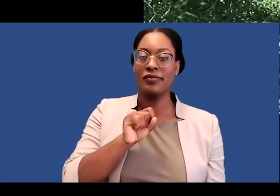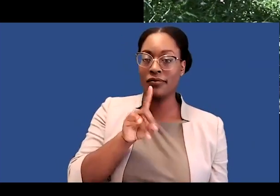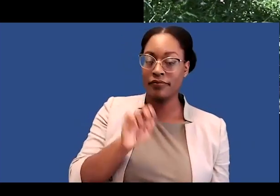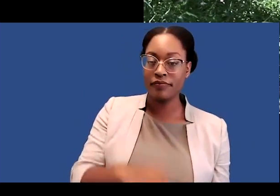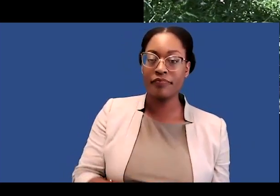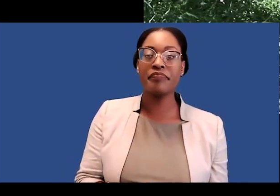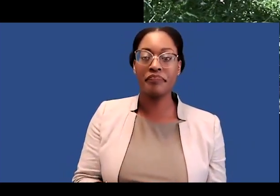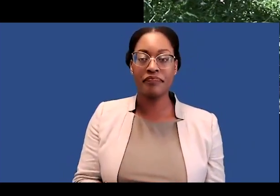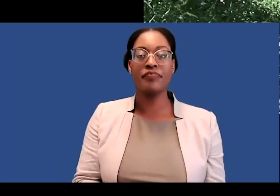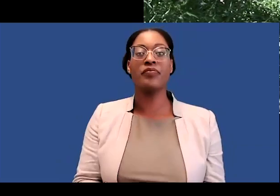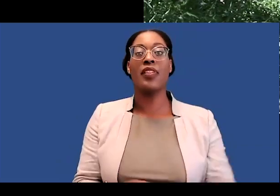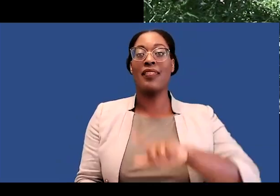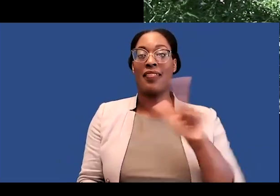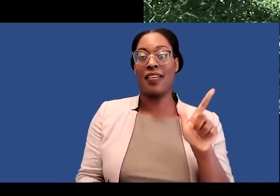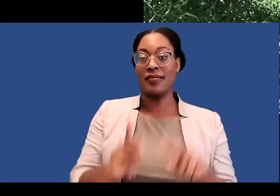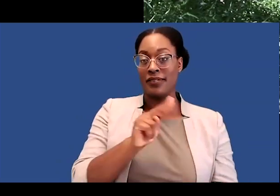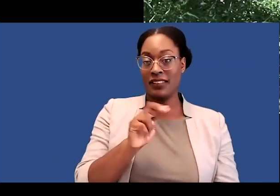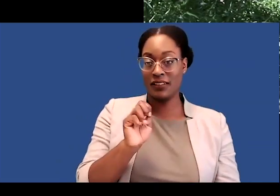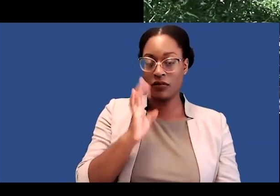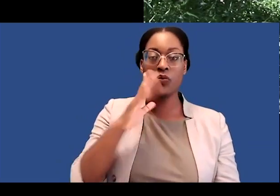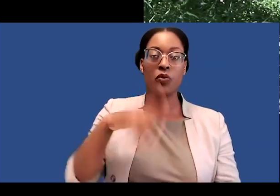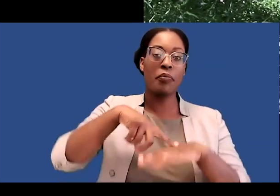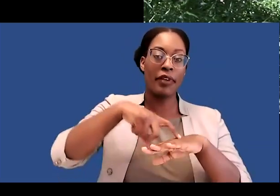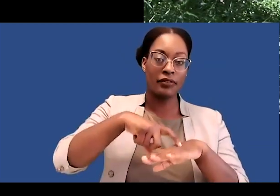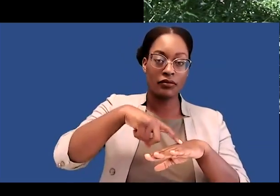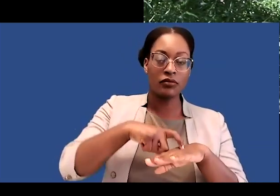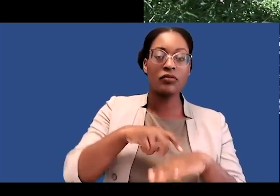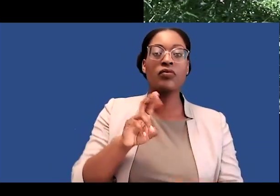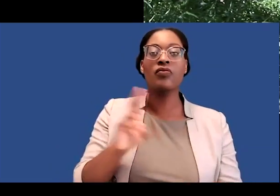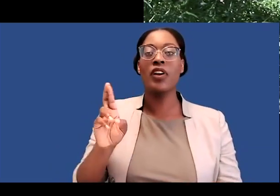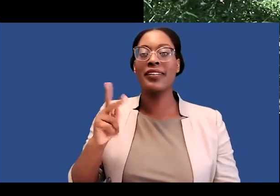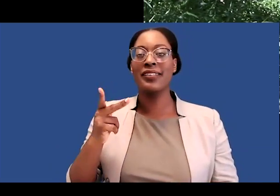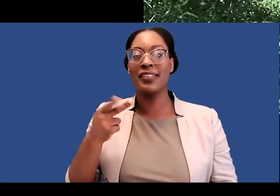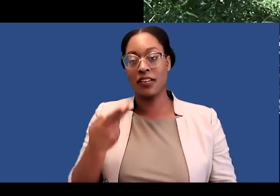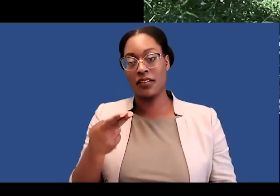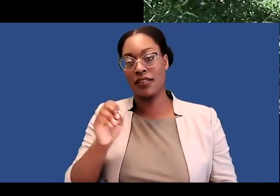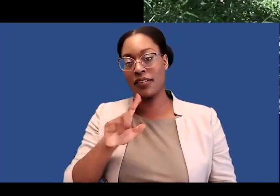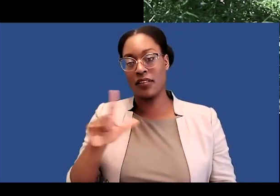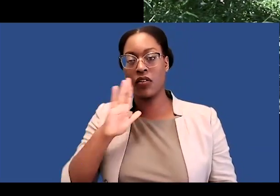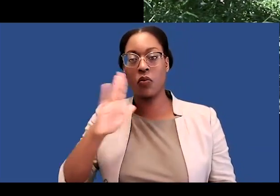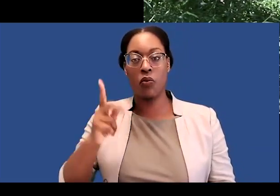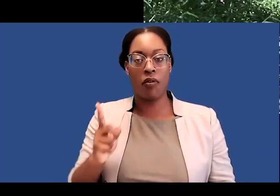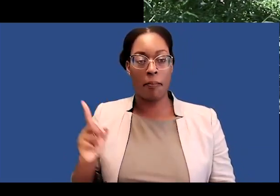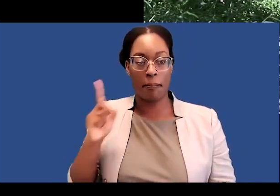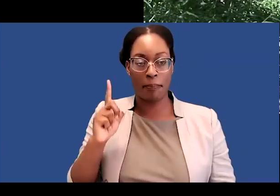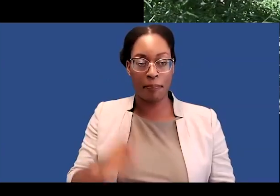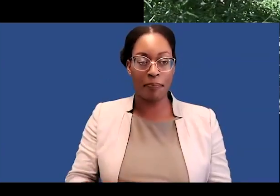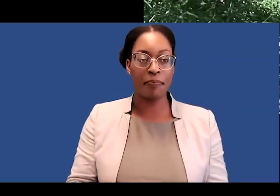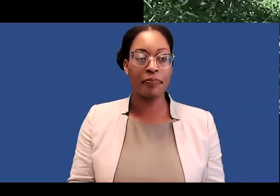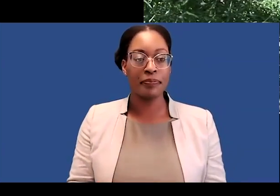Bend that left knee, raise the right heel. Again into a lunge, both hands on the inside of the left